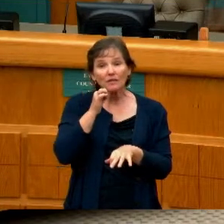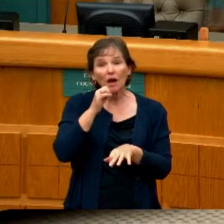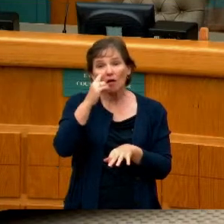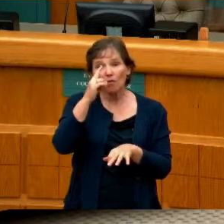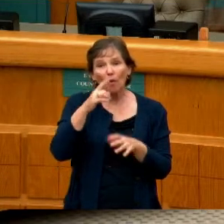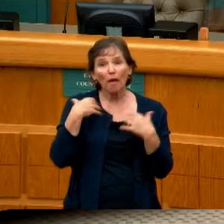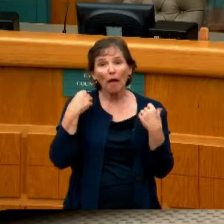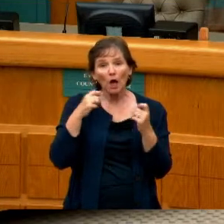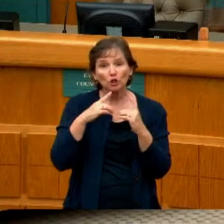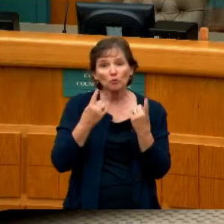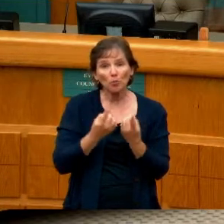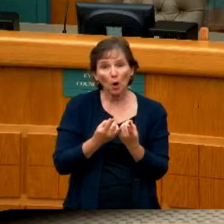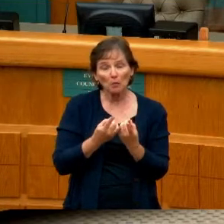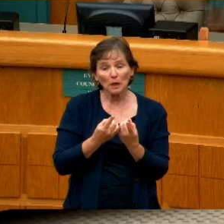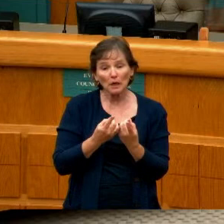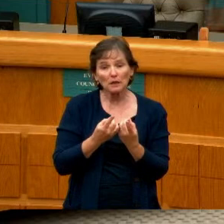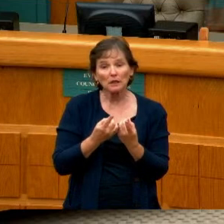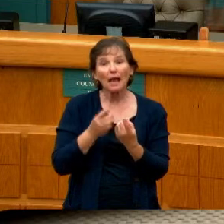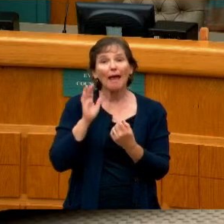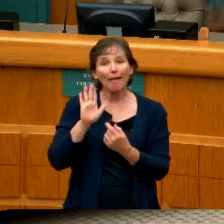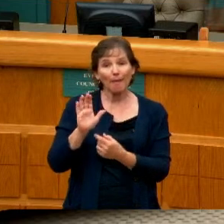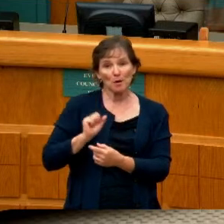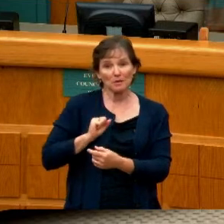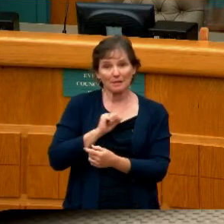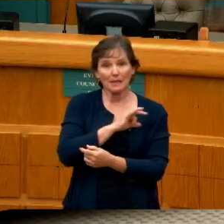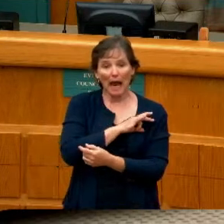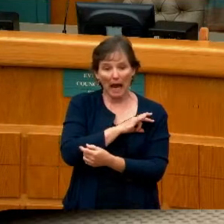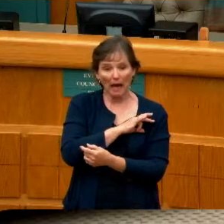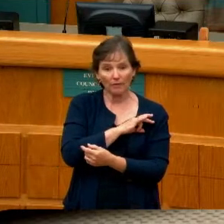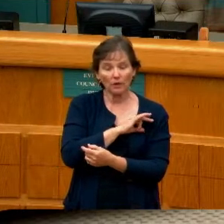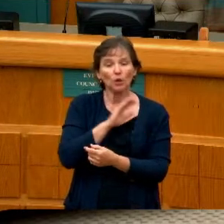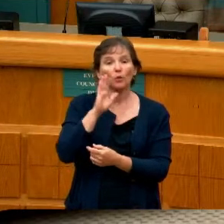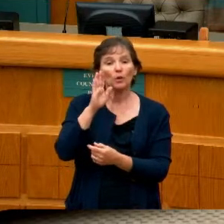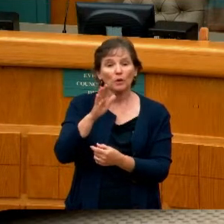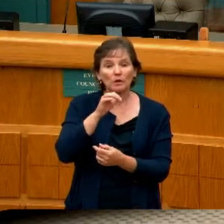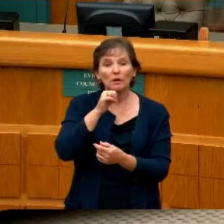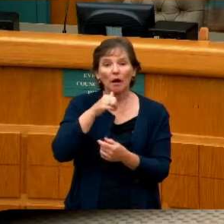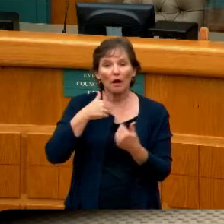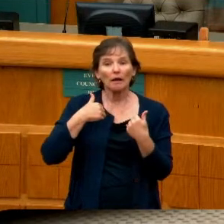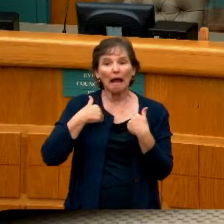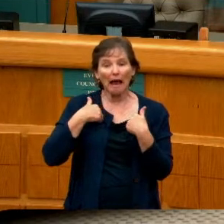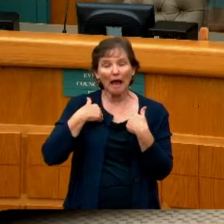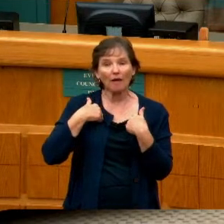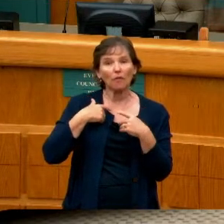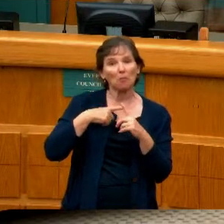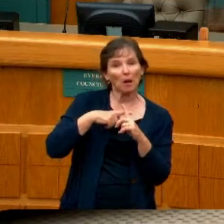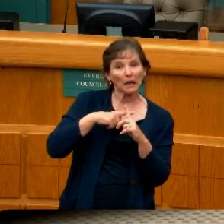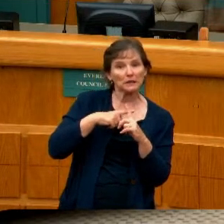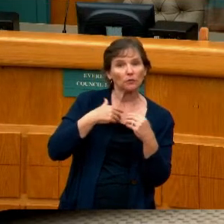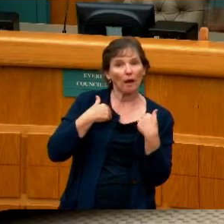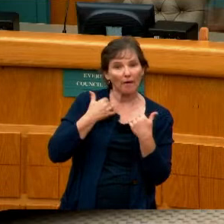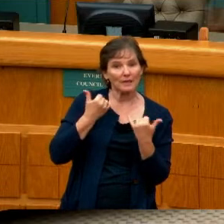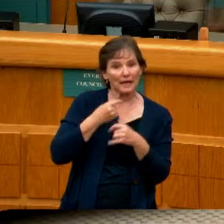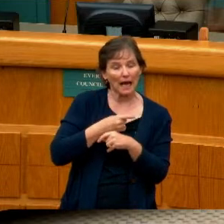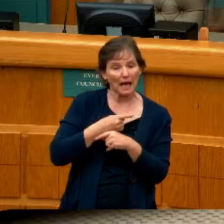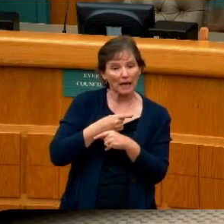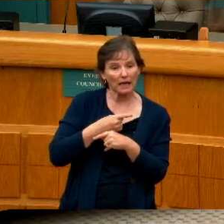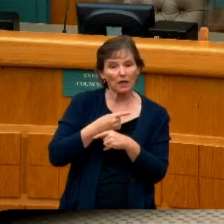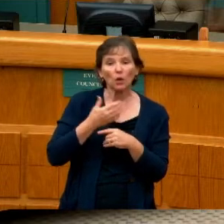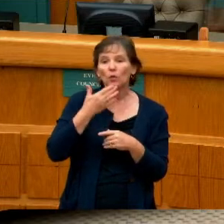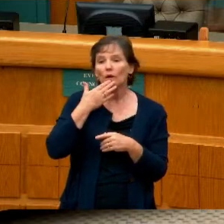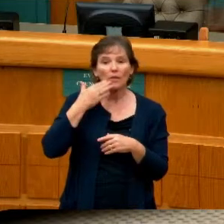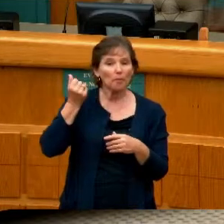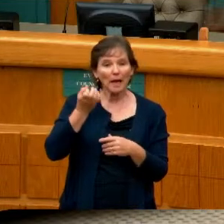weren't for her and for her tireless staff, we would not be in the position that we're in today, which is,